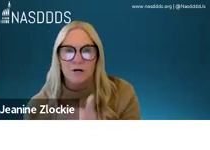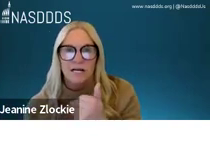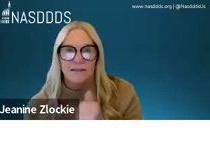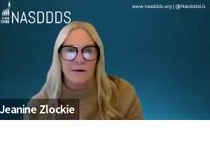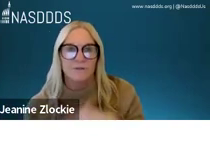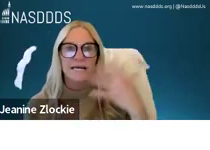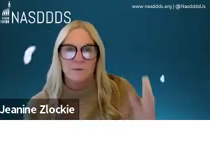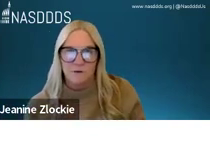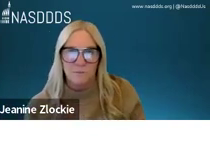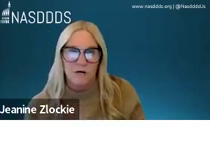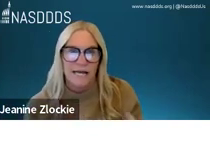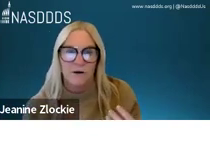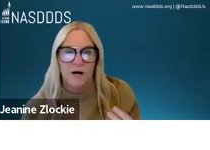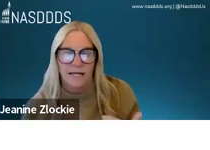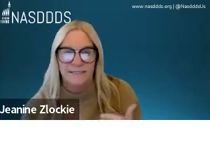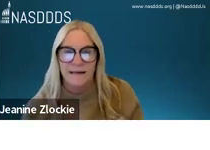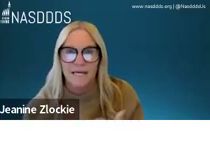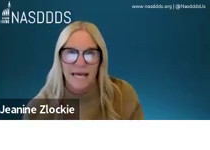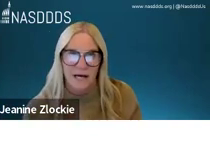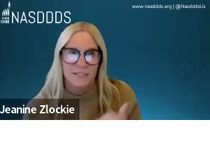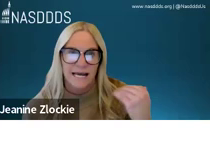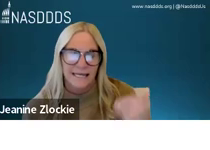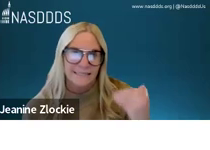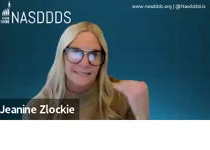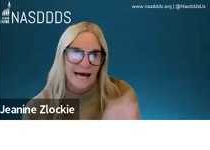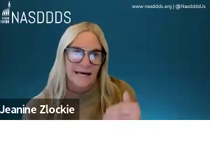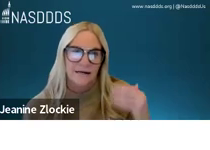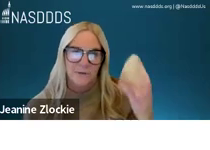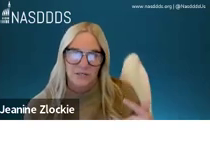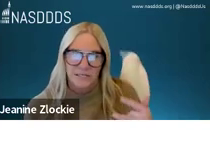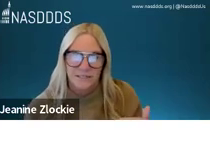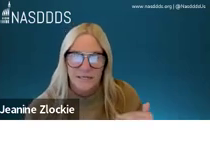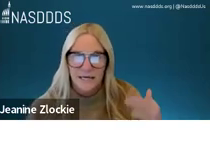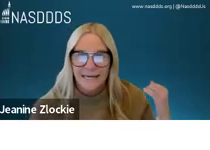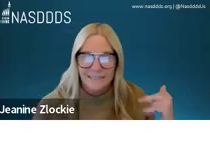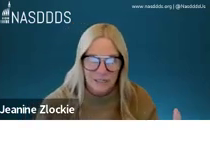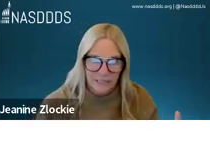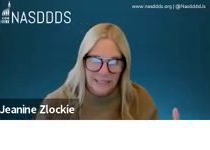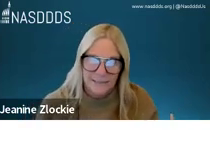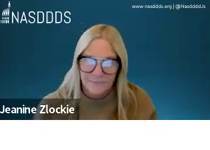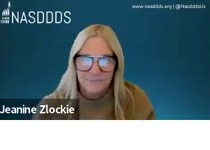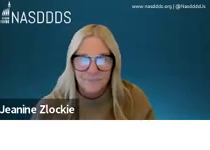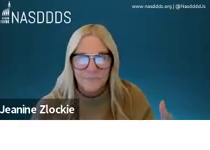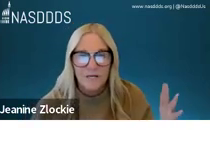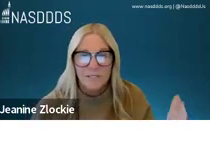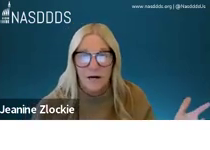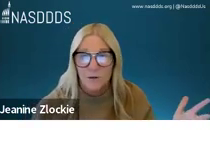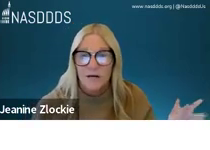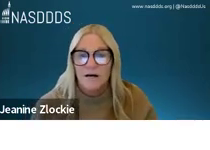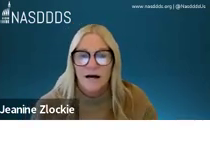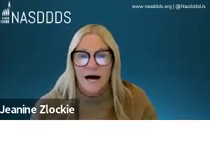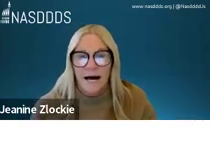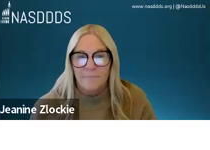are they reporting on that when they could be reporting out on something else that gets at a person's experience?